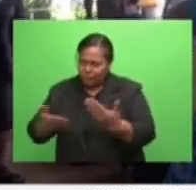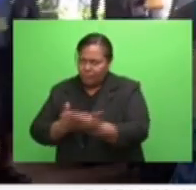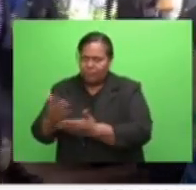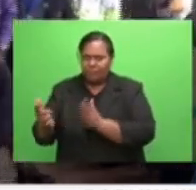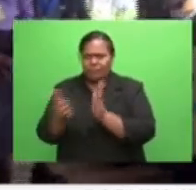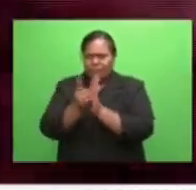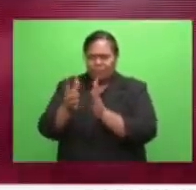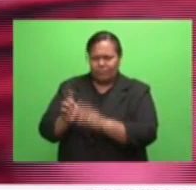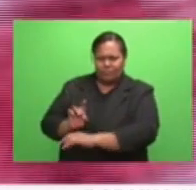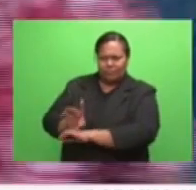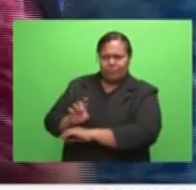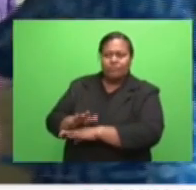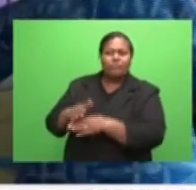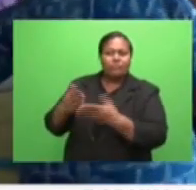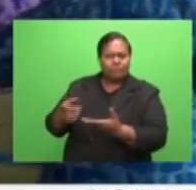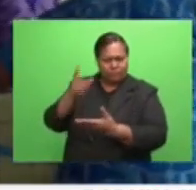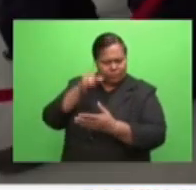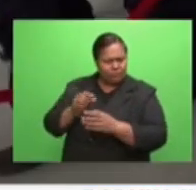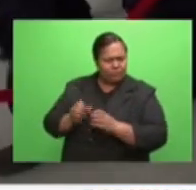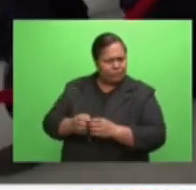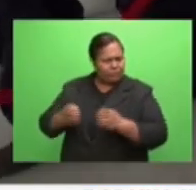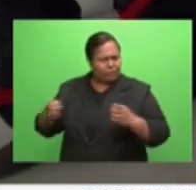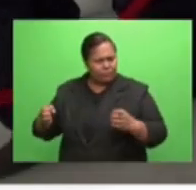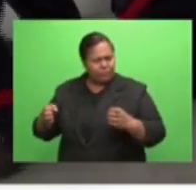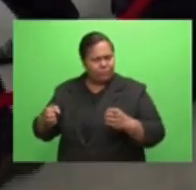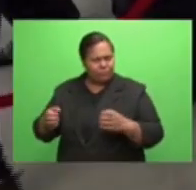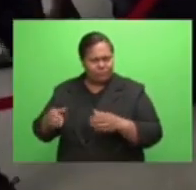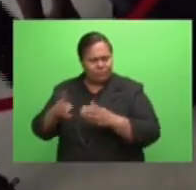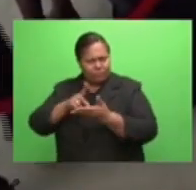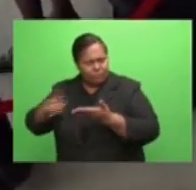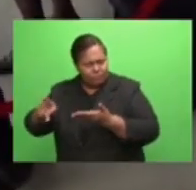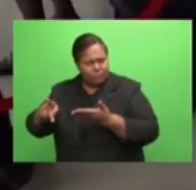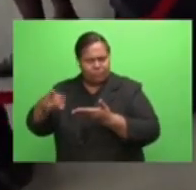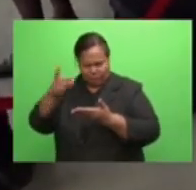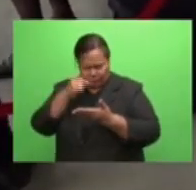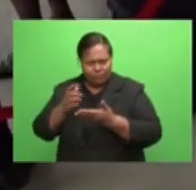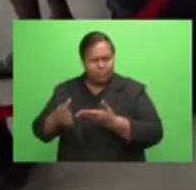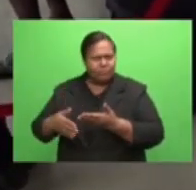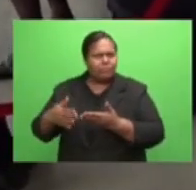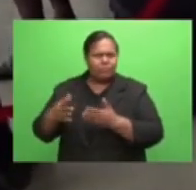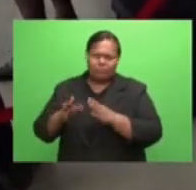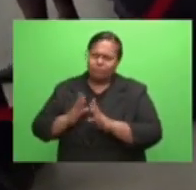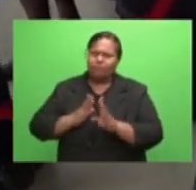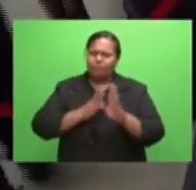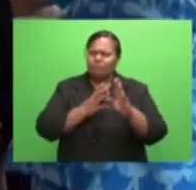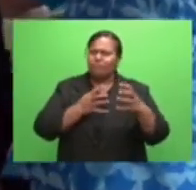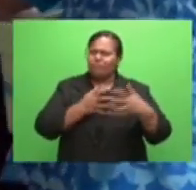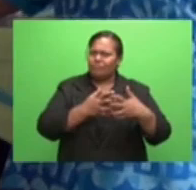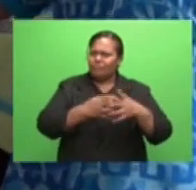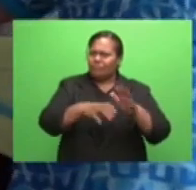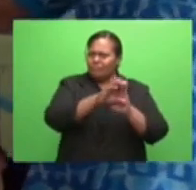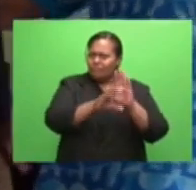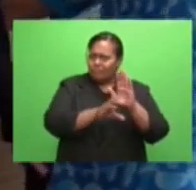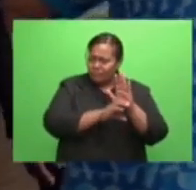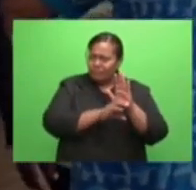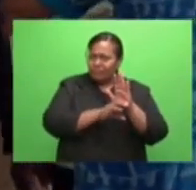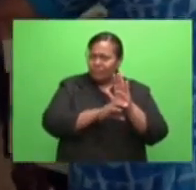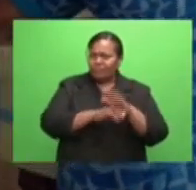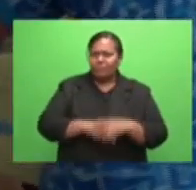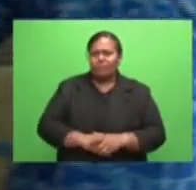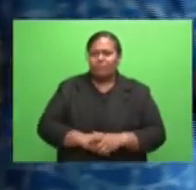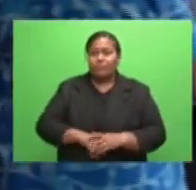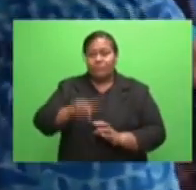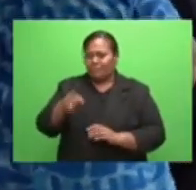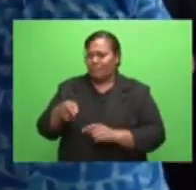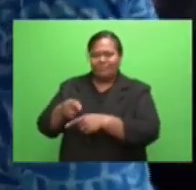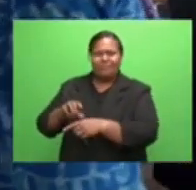determine whether the casual extension of the acting president and 2 vice presidents are in line with the party constitution, despite not being able to